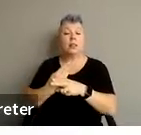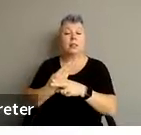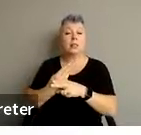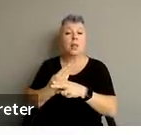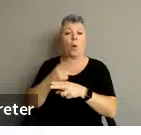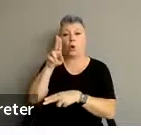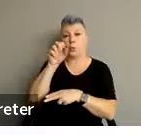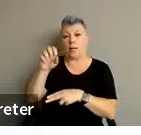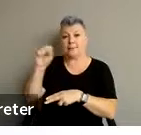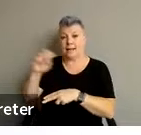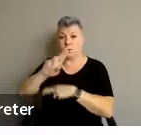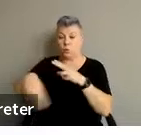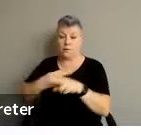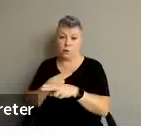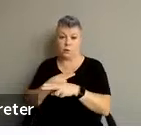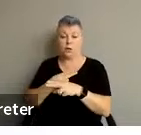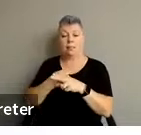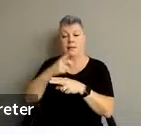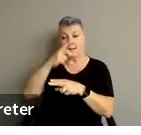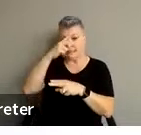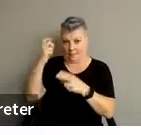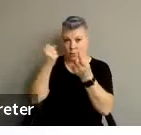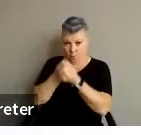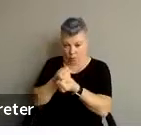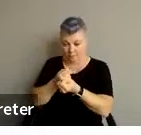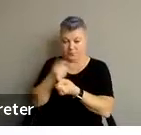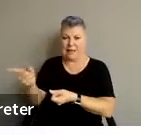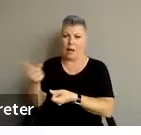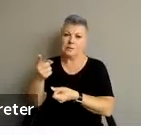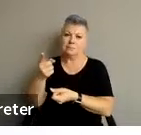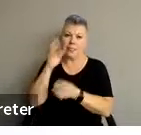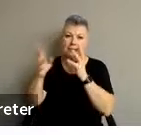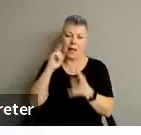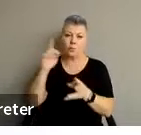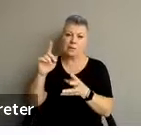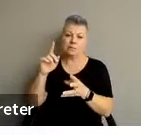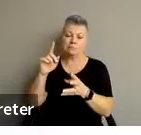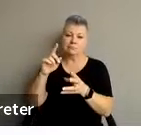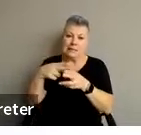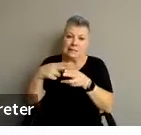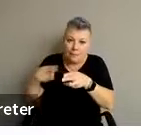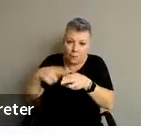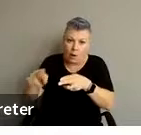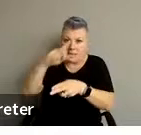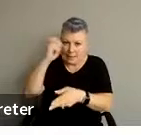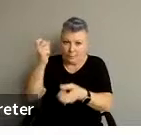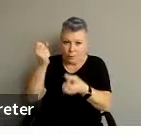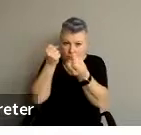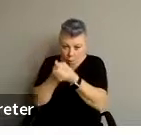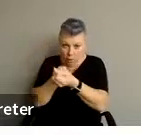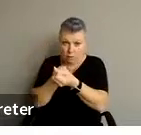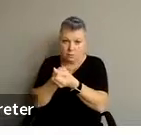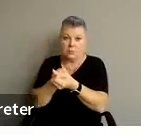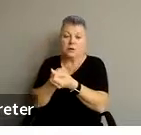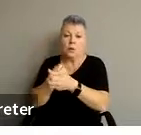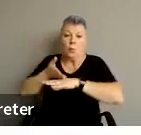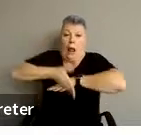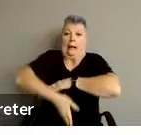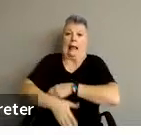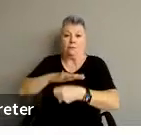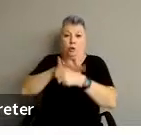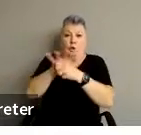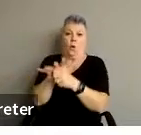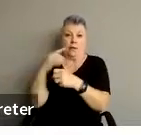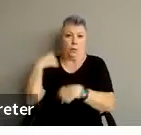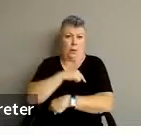as USS, was created for a temporary support as we were coming out of COVID. So the community was recovering from COVID. We were recovering